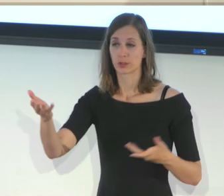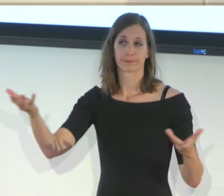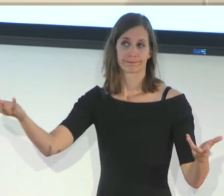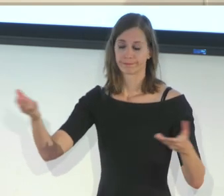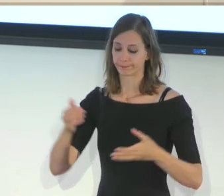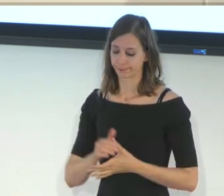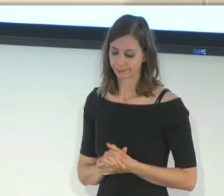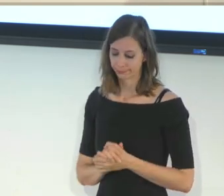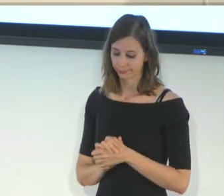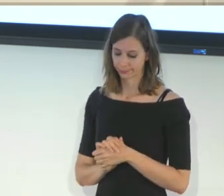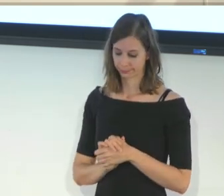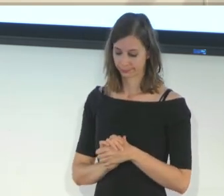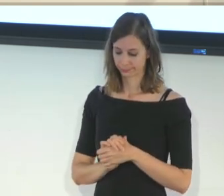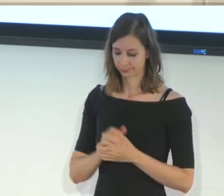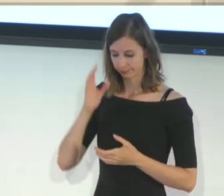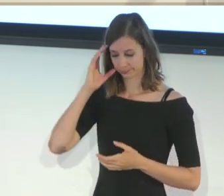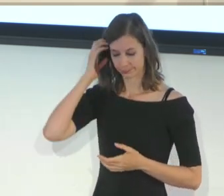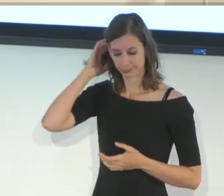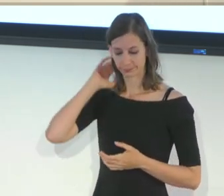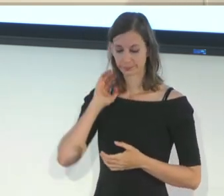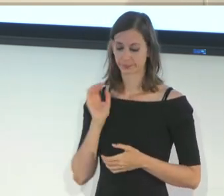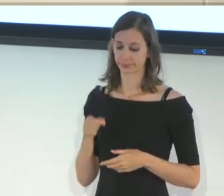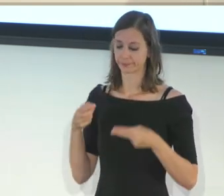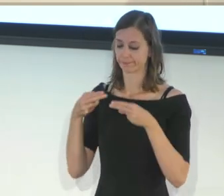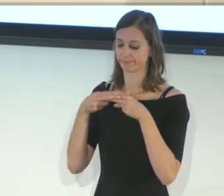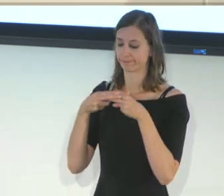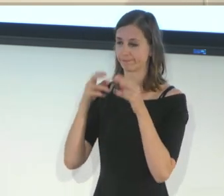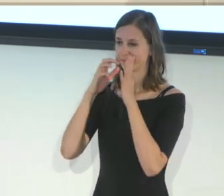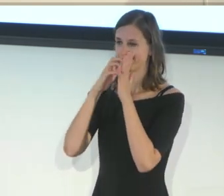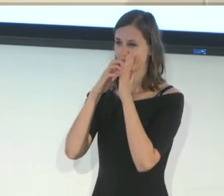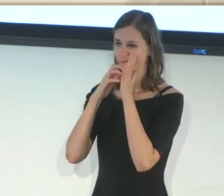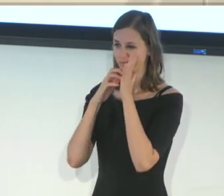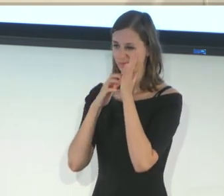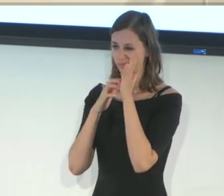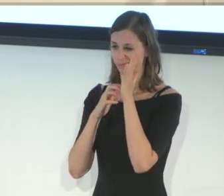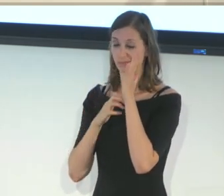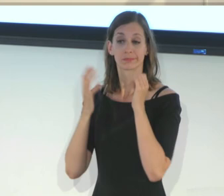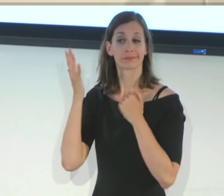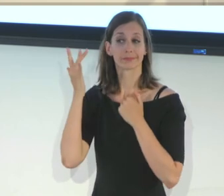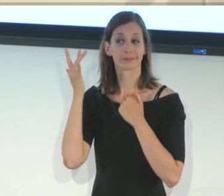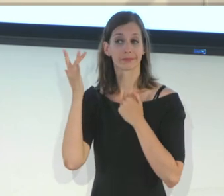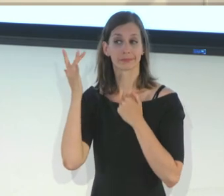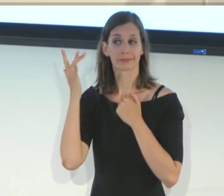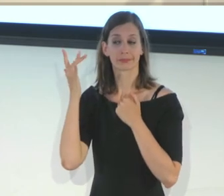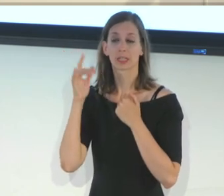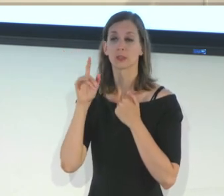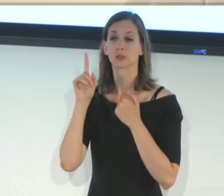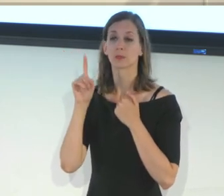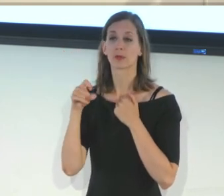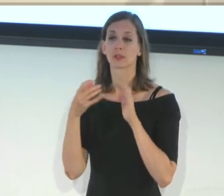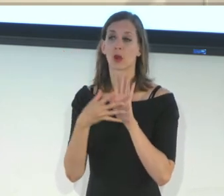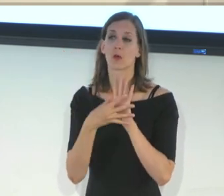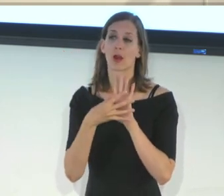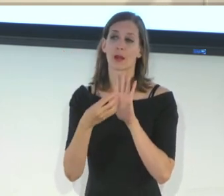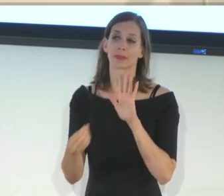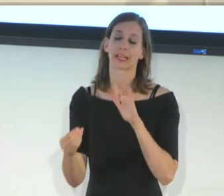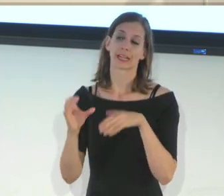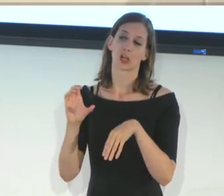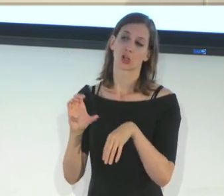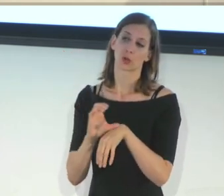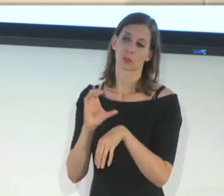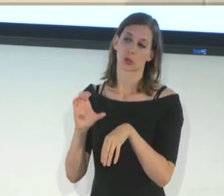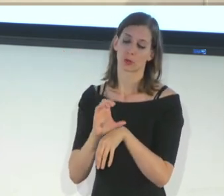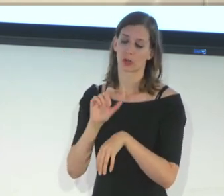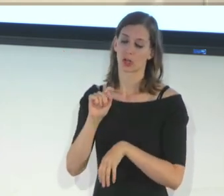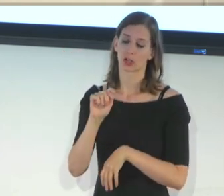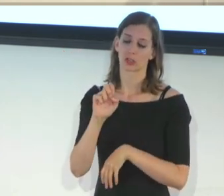This slide has quite a bit of text. It's written, or it's designed in such a way as to replicate a computer terminal where it is